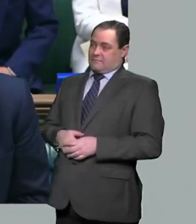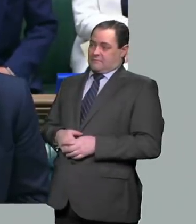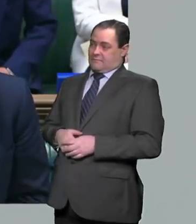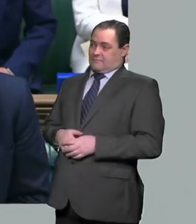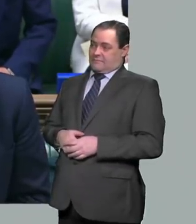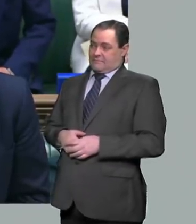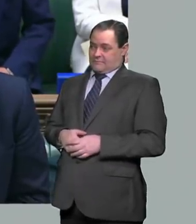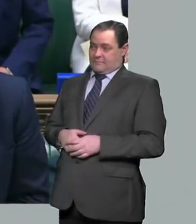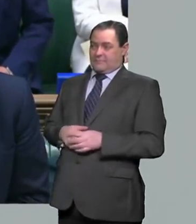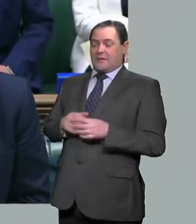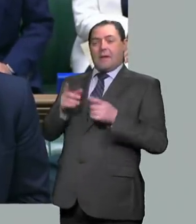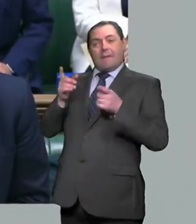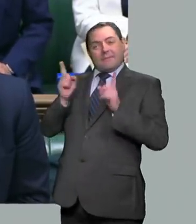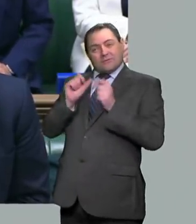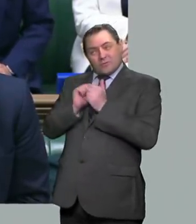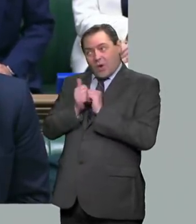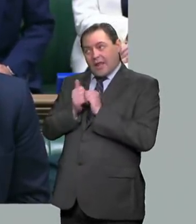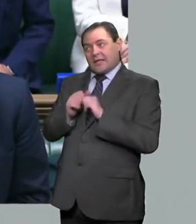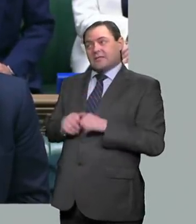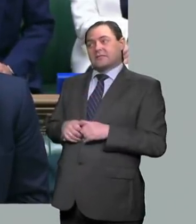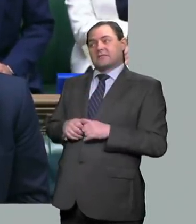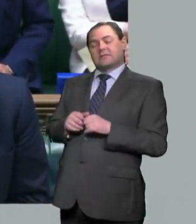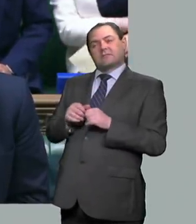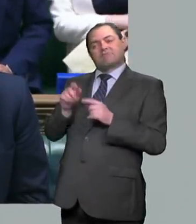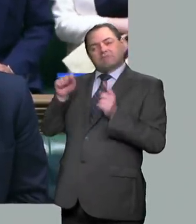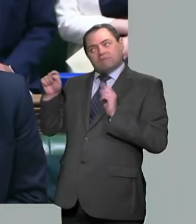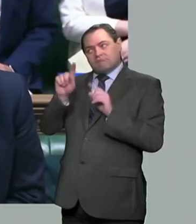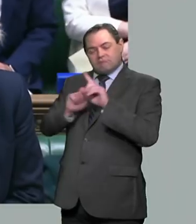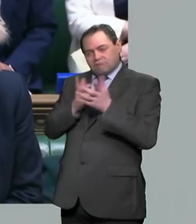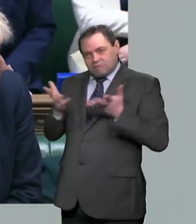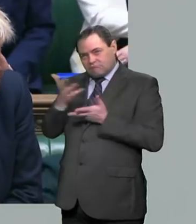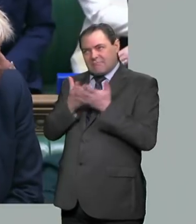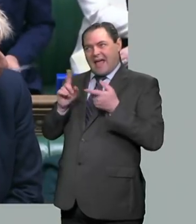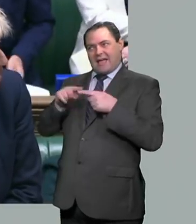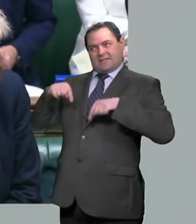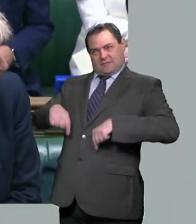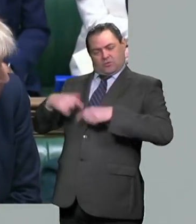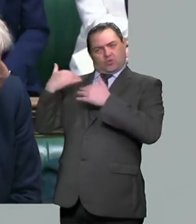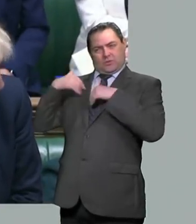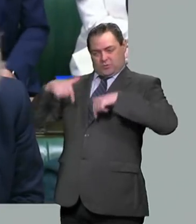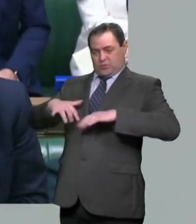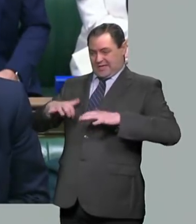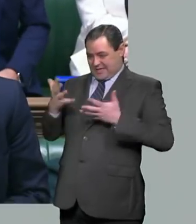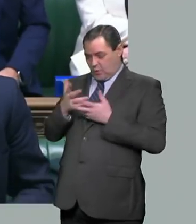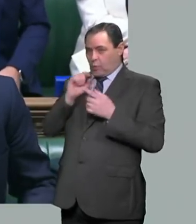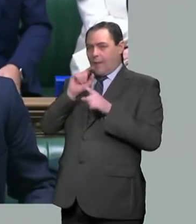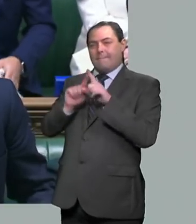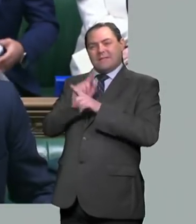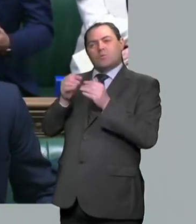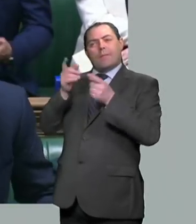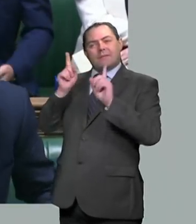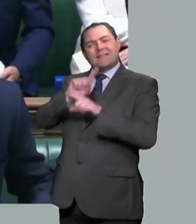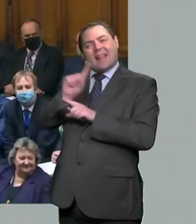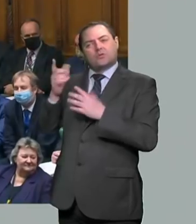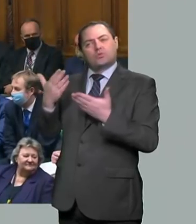with ministerial colleagues and others. In addition to my duties in this House, I shall have further such meetings later